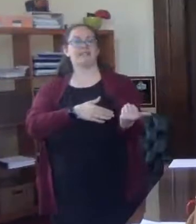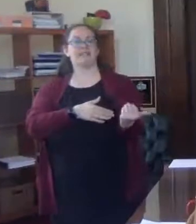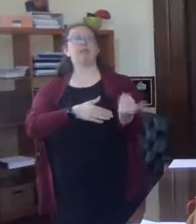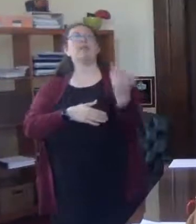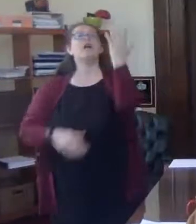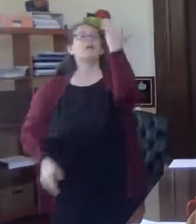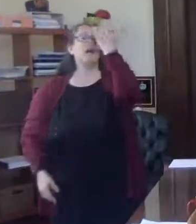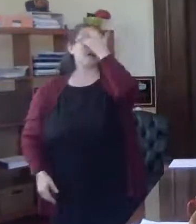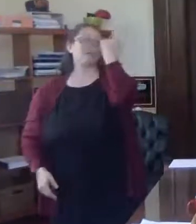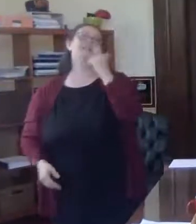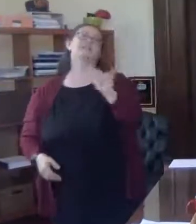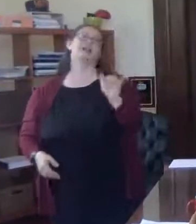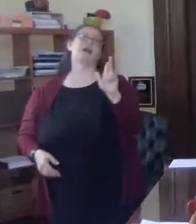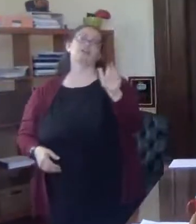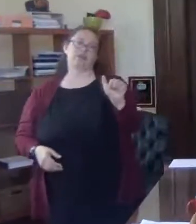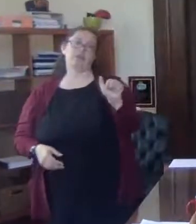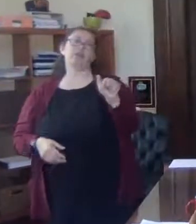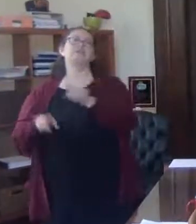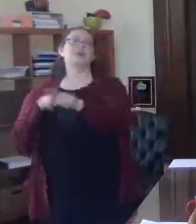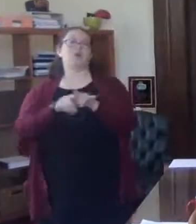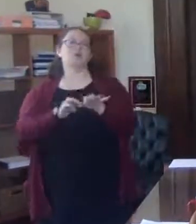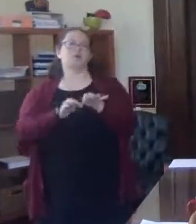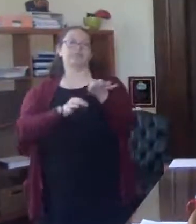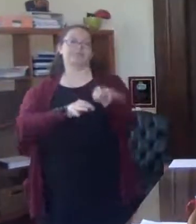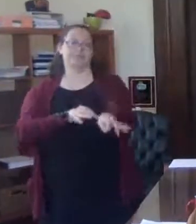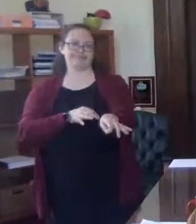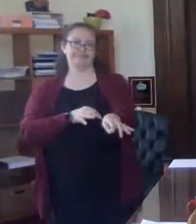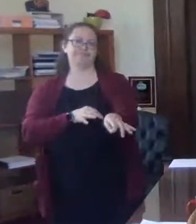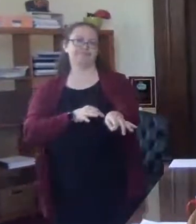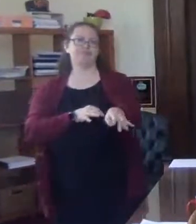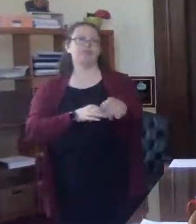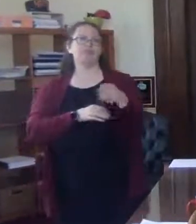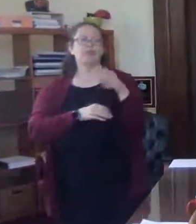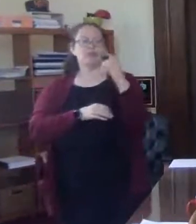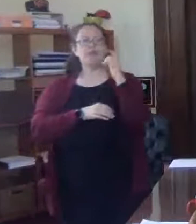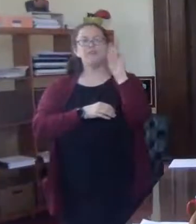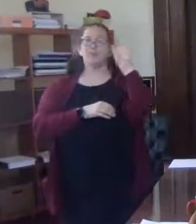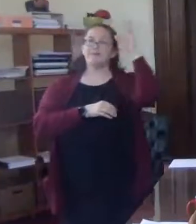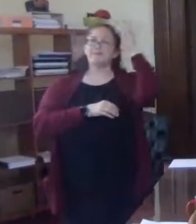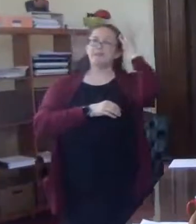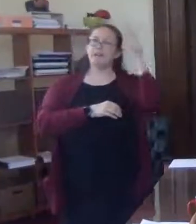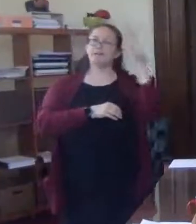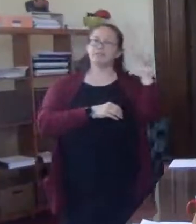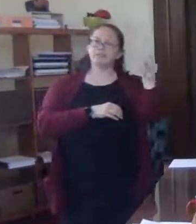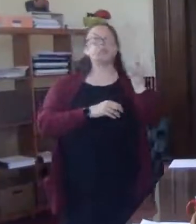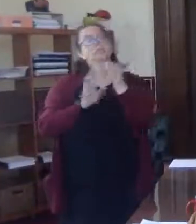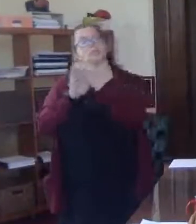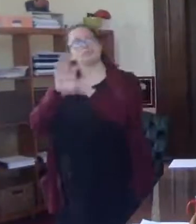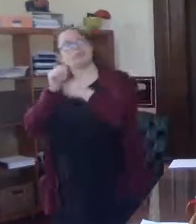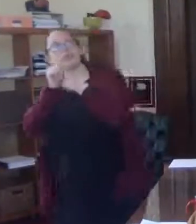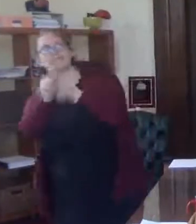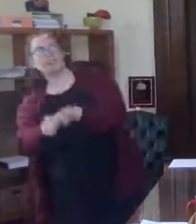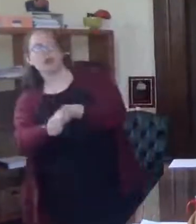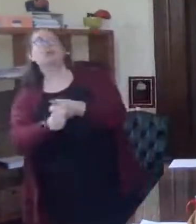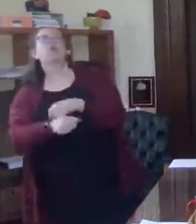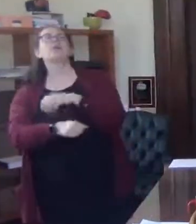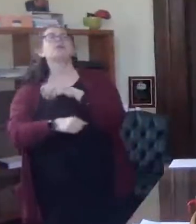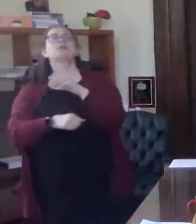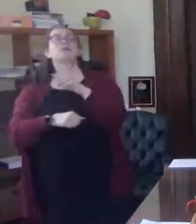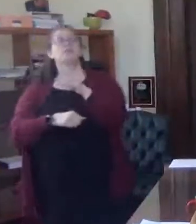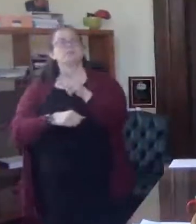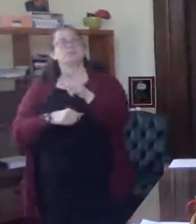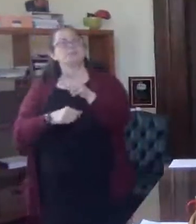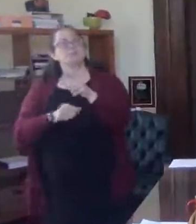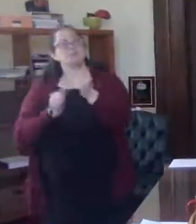as you know, extended the deadline for filing your federal tax return, and the state did the same. So you have till July 15th